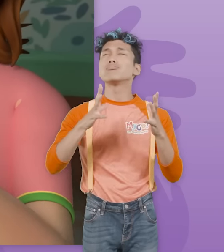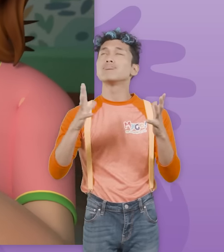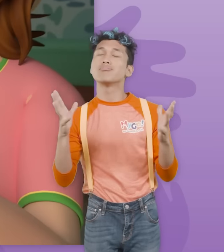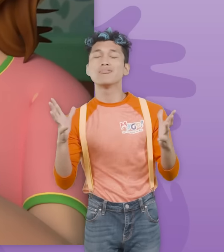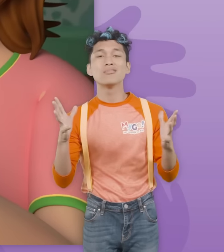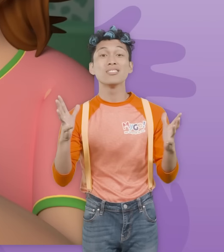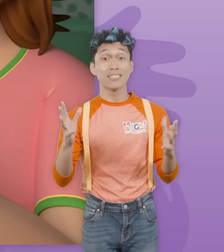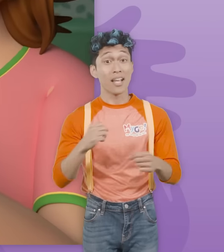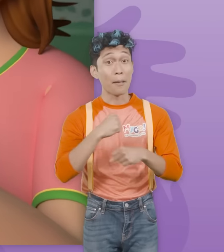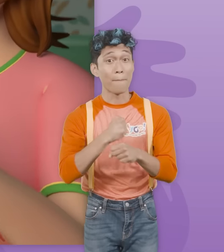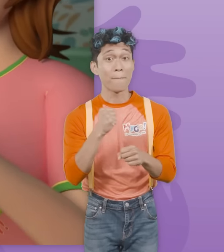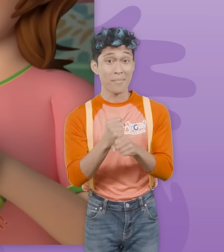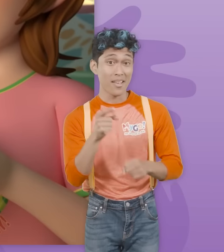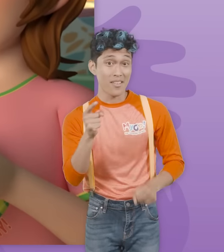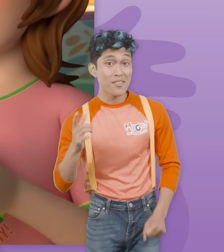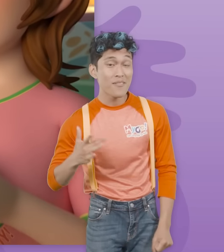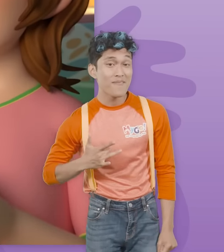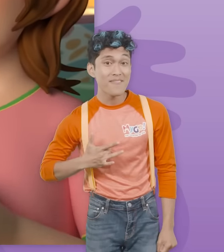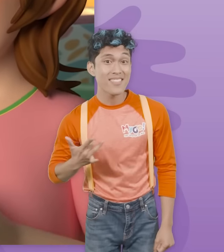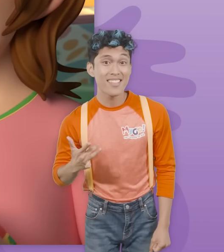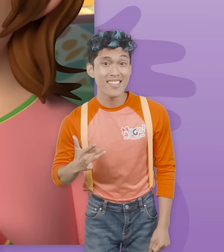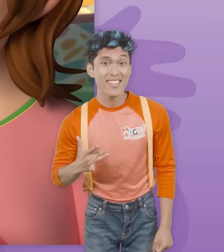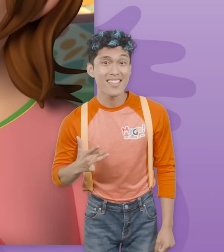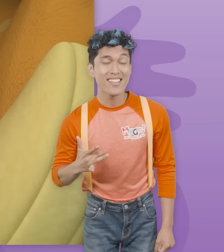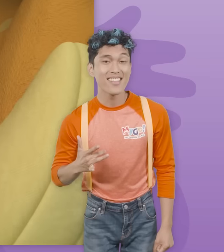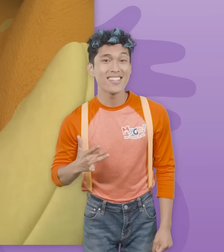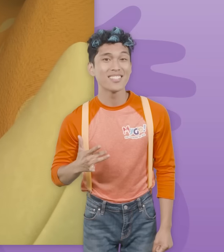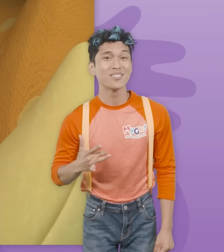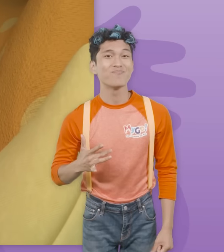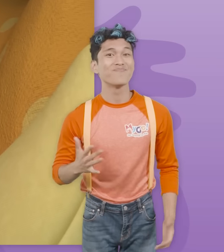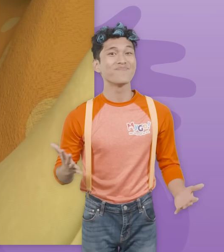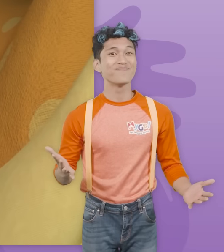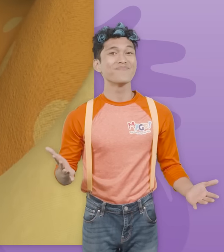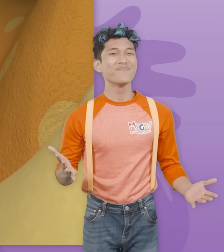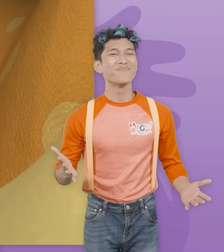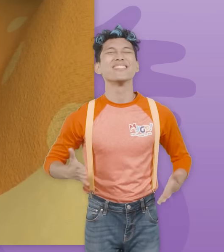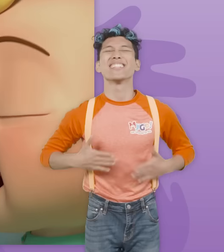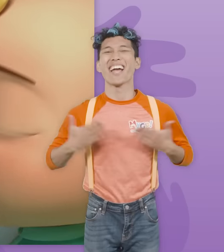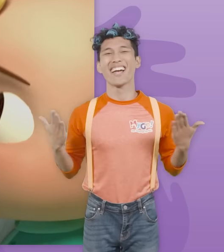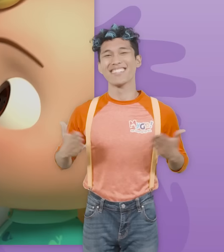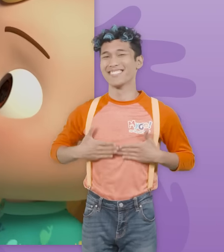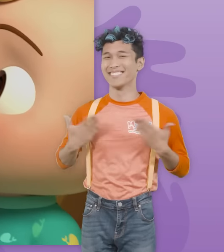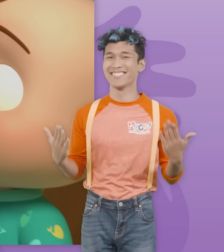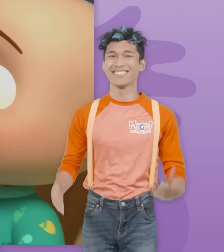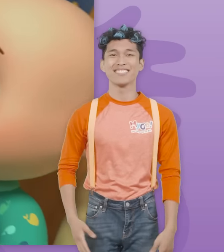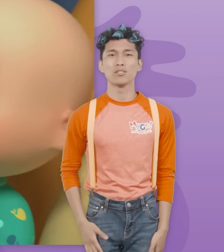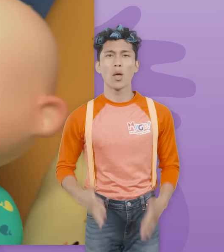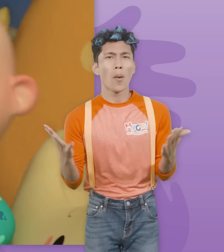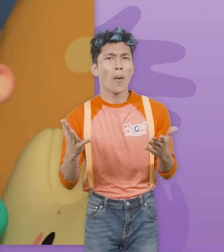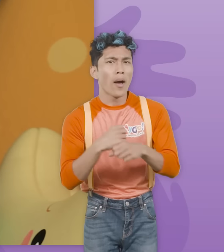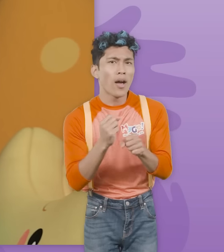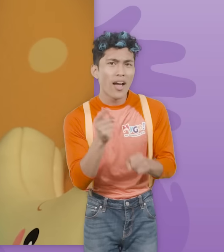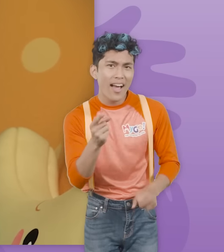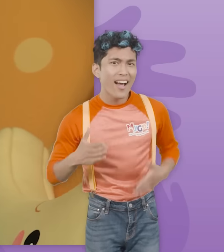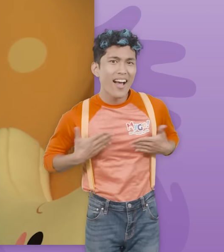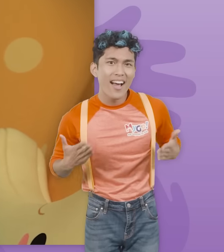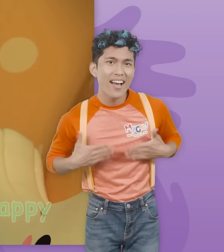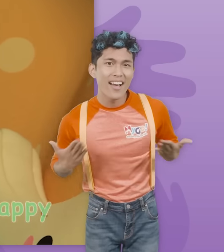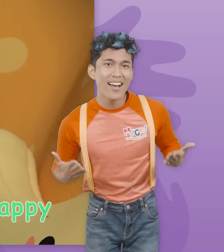of things that make you feel Happy Happy What makes you happy?